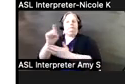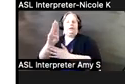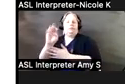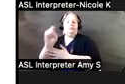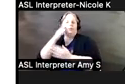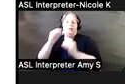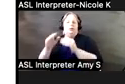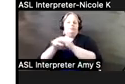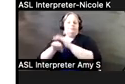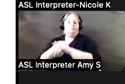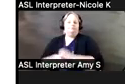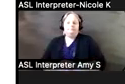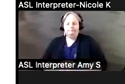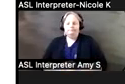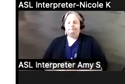accessibility factor.